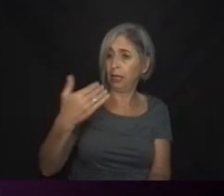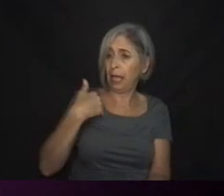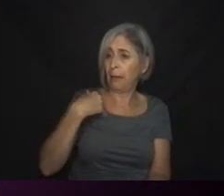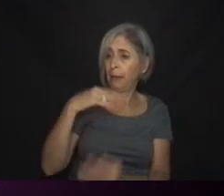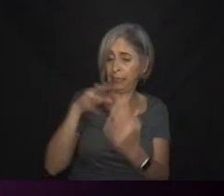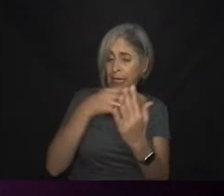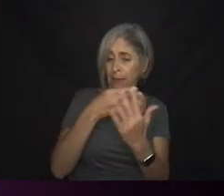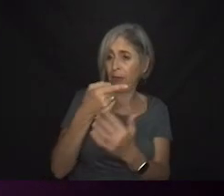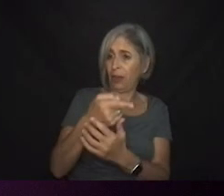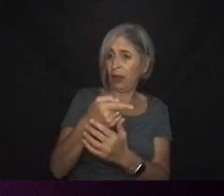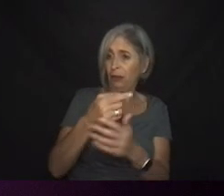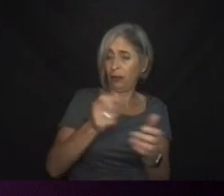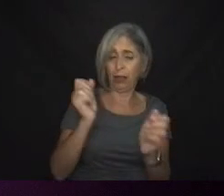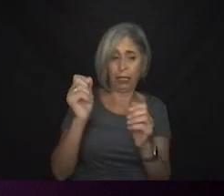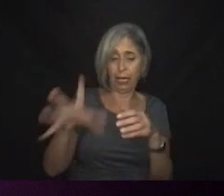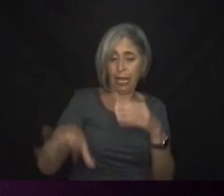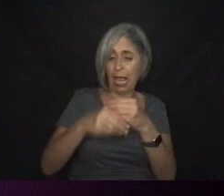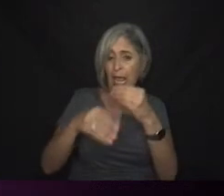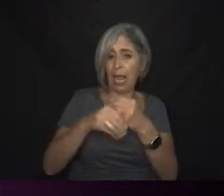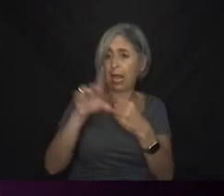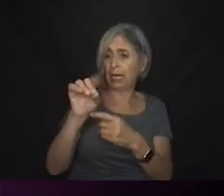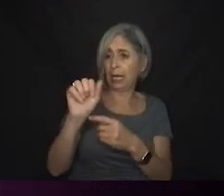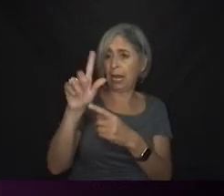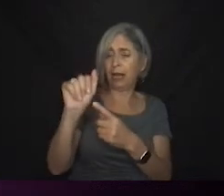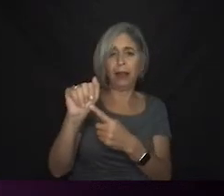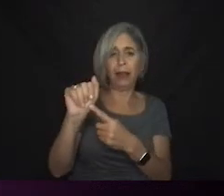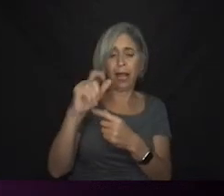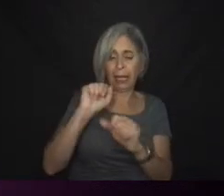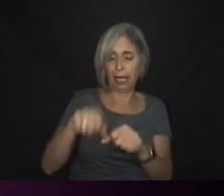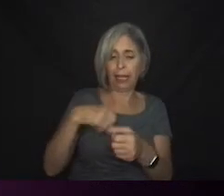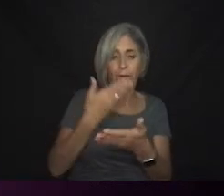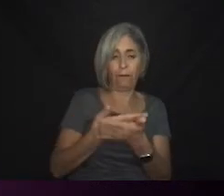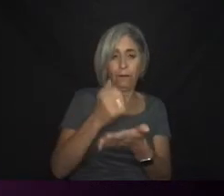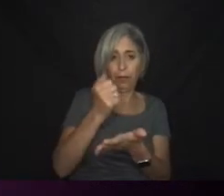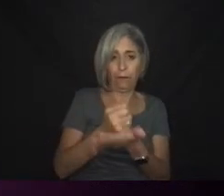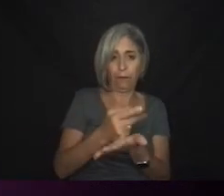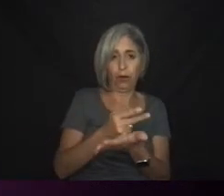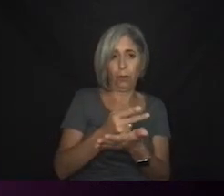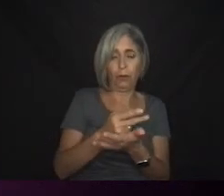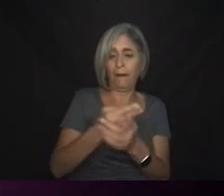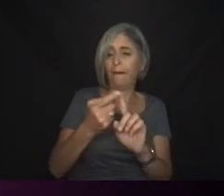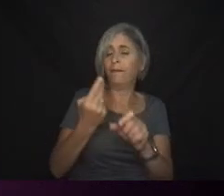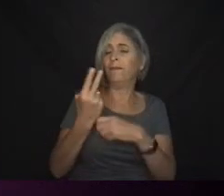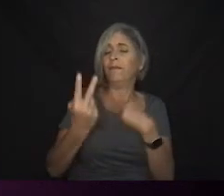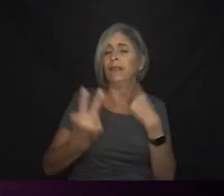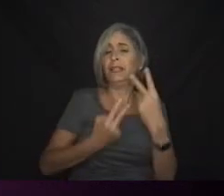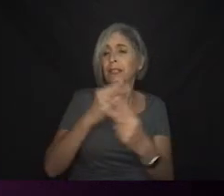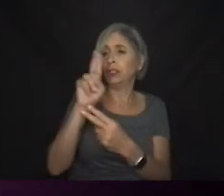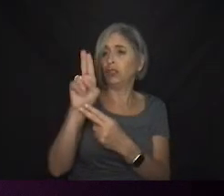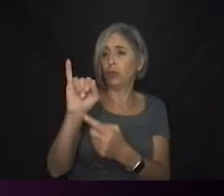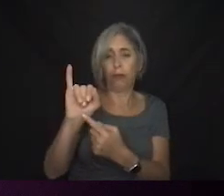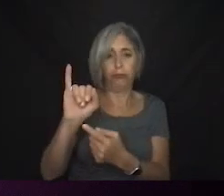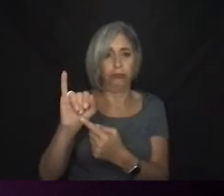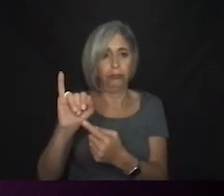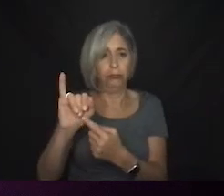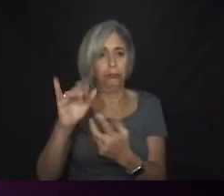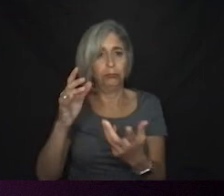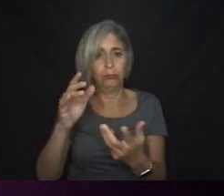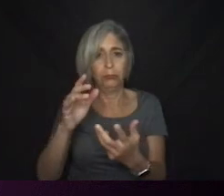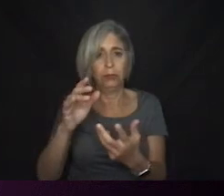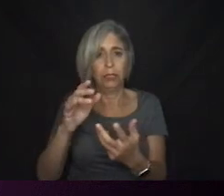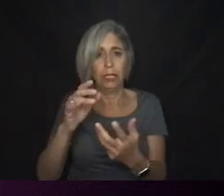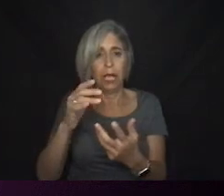Tables exist. I can throw data at it. It works reliably. I can confirm this by visiting the UI. If I visit this UI, at some